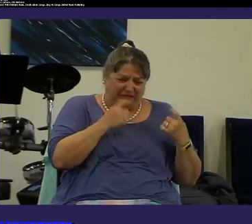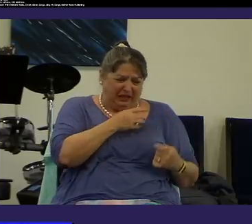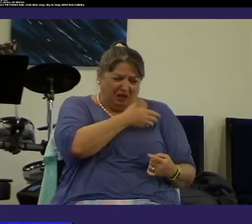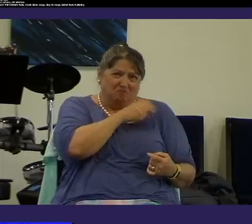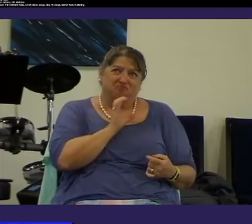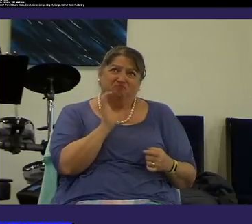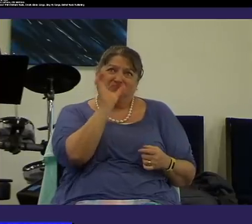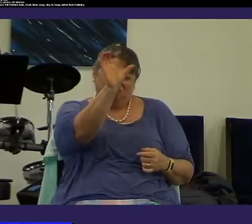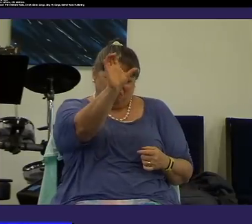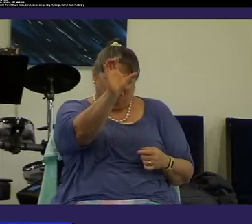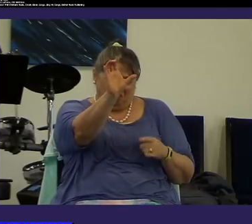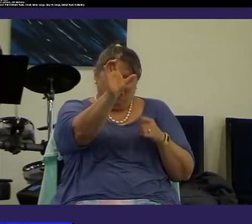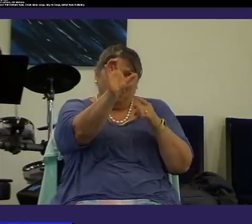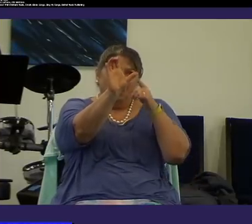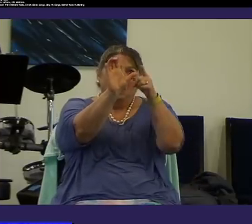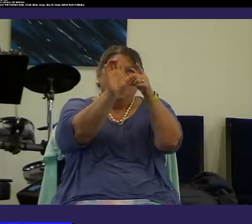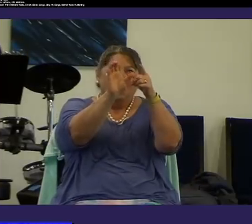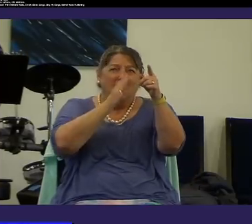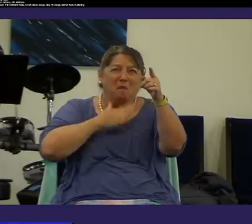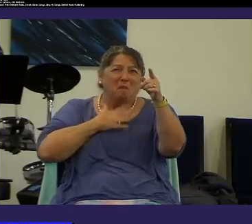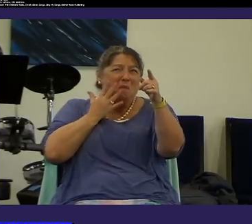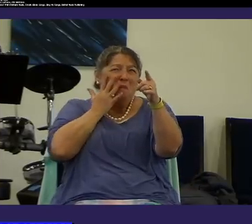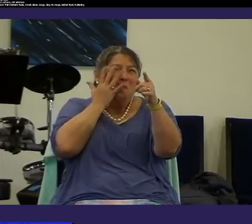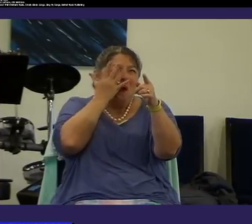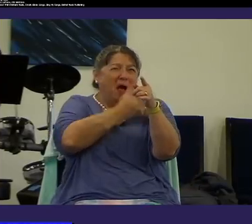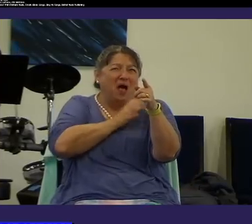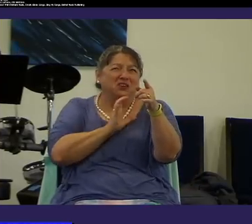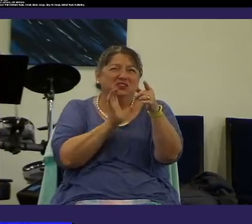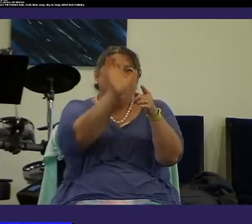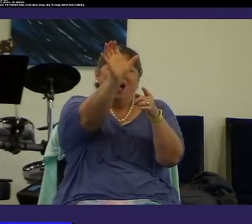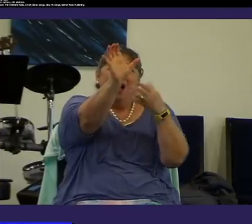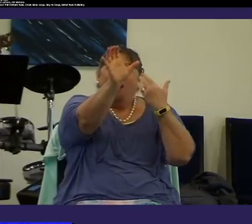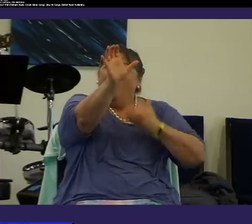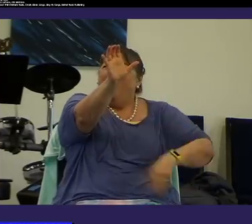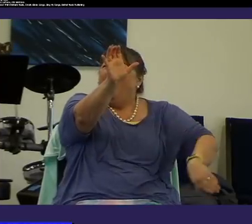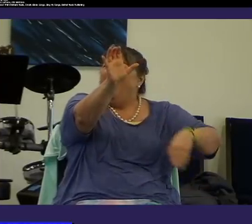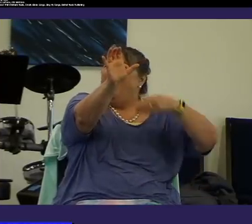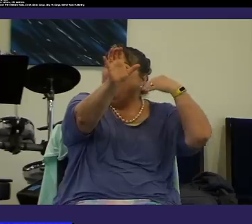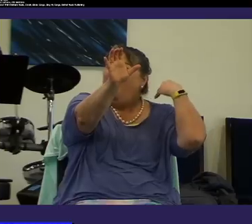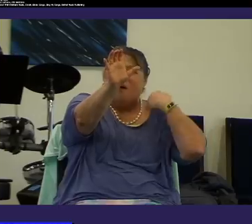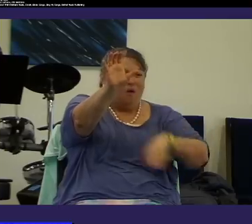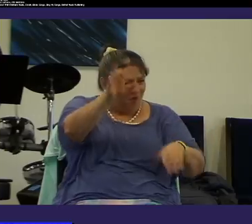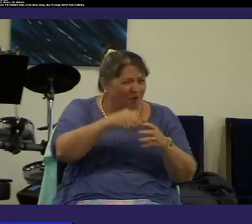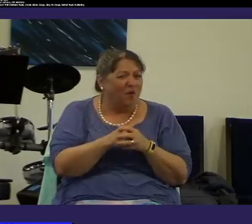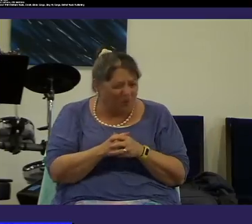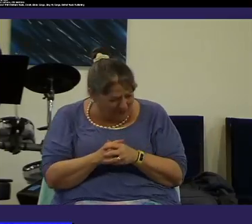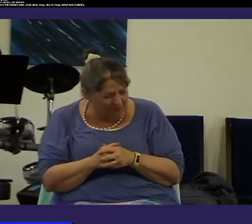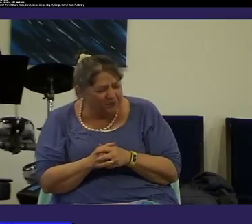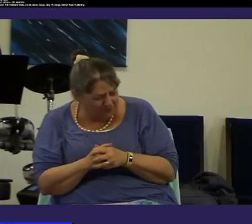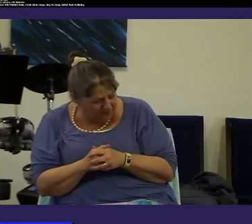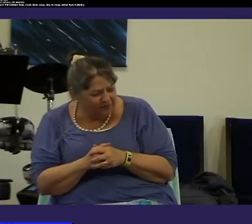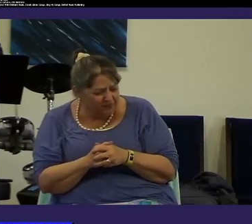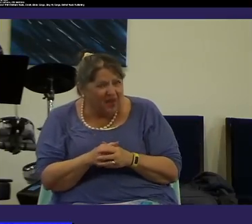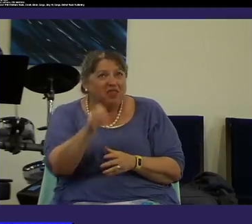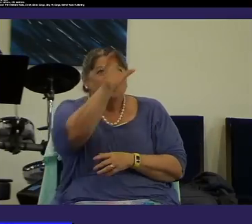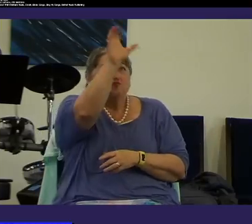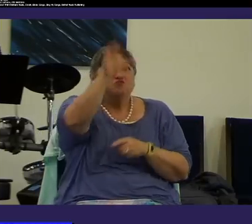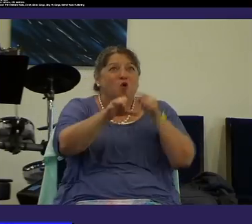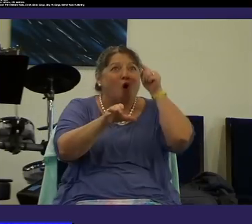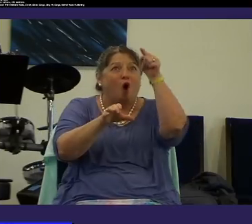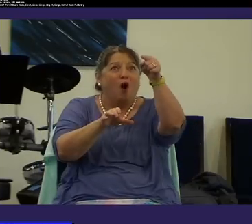my sin and bear my shame. The cross